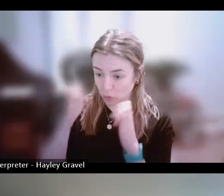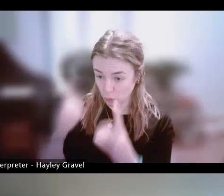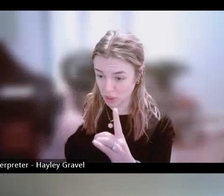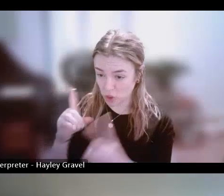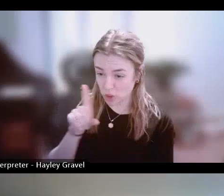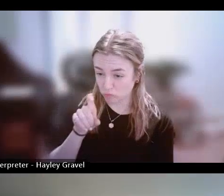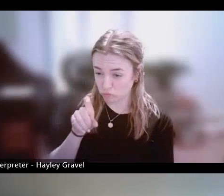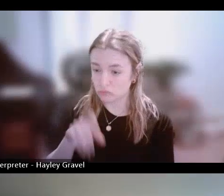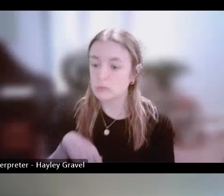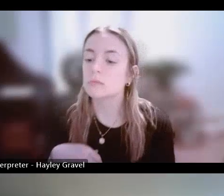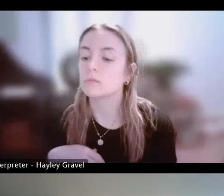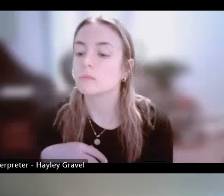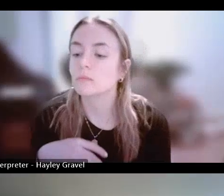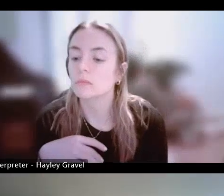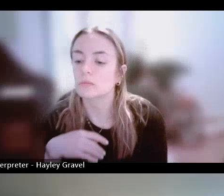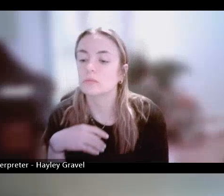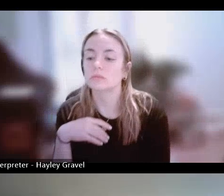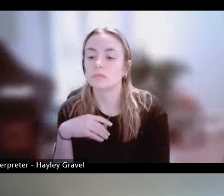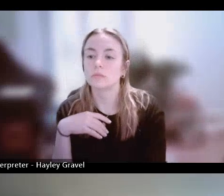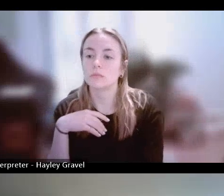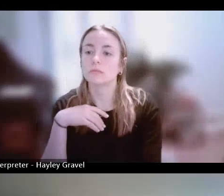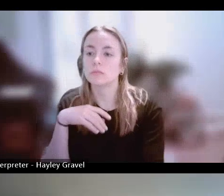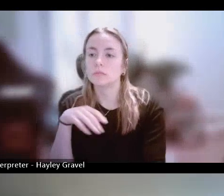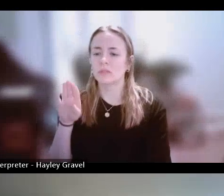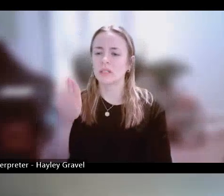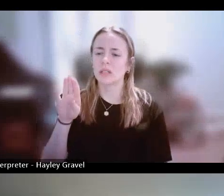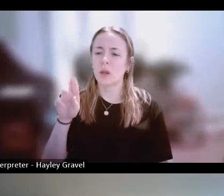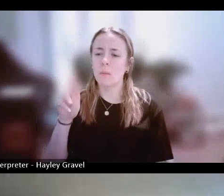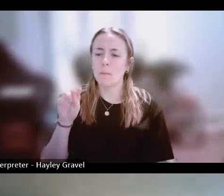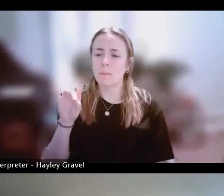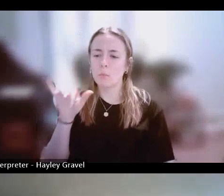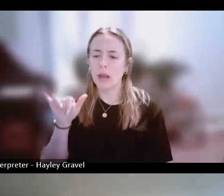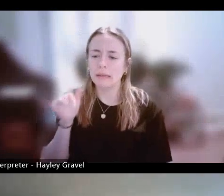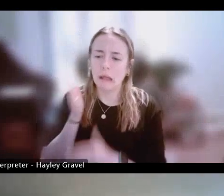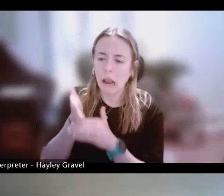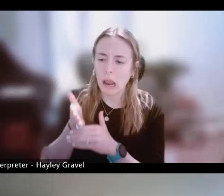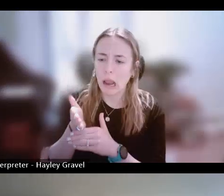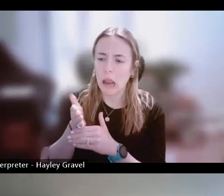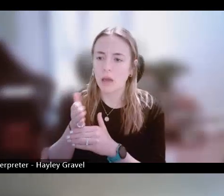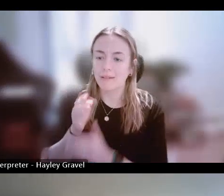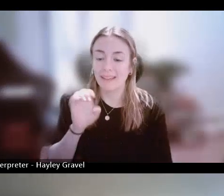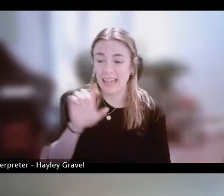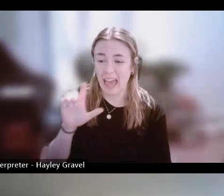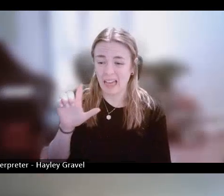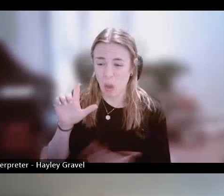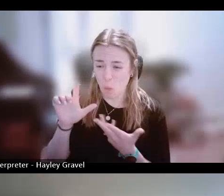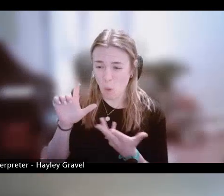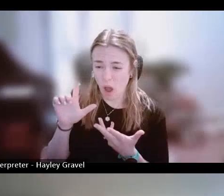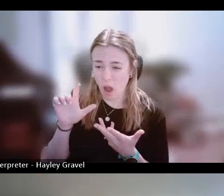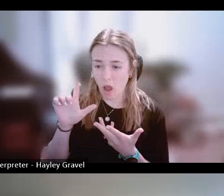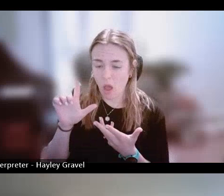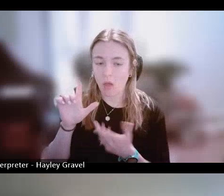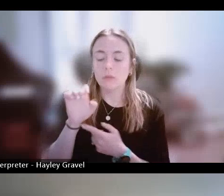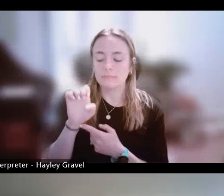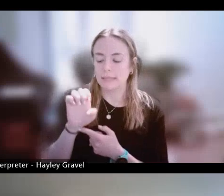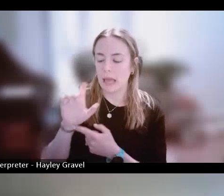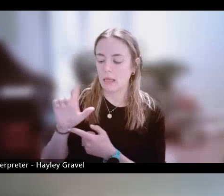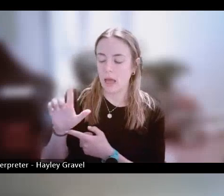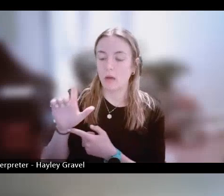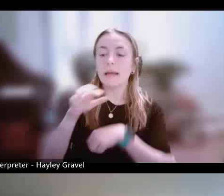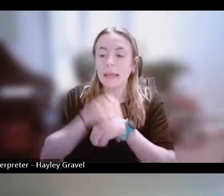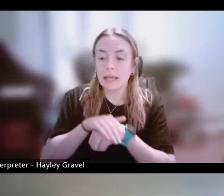basically after going through Brandy, and let me interrupt you. Let's make sure we Sure. know what ELLs are. English